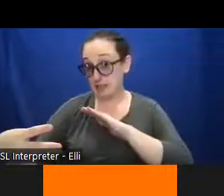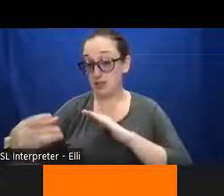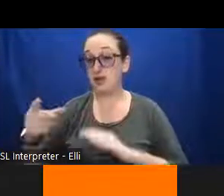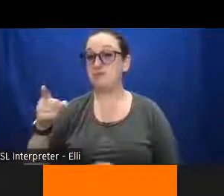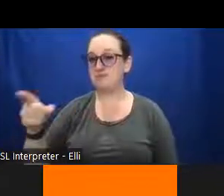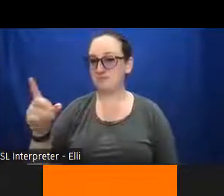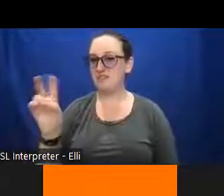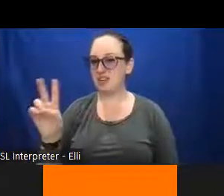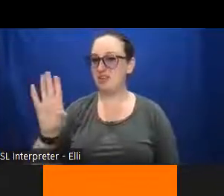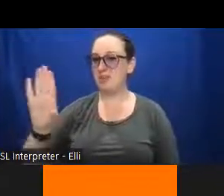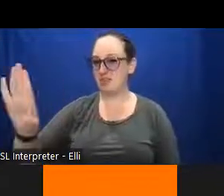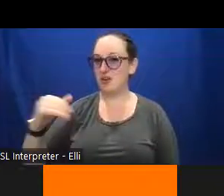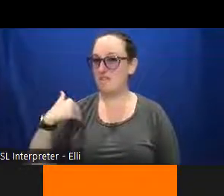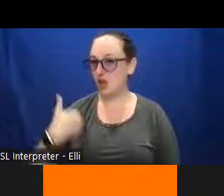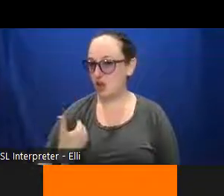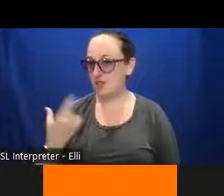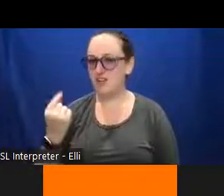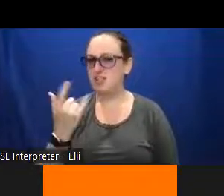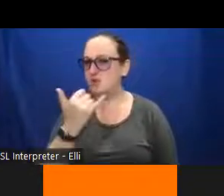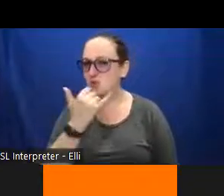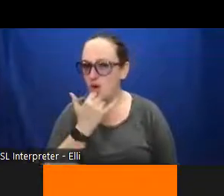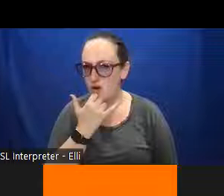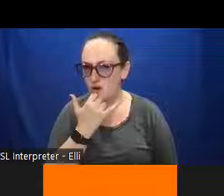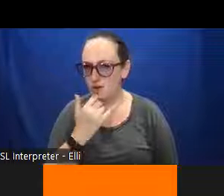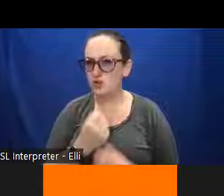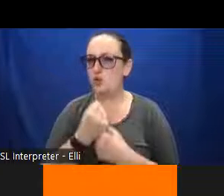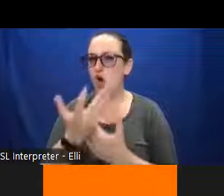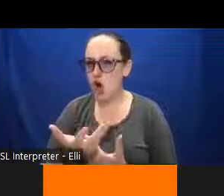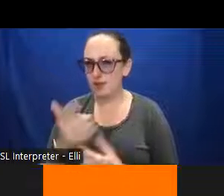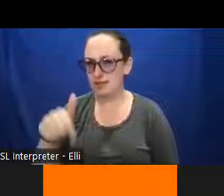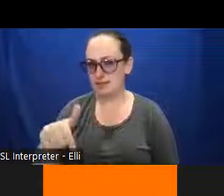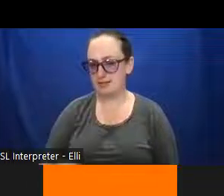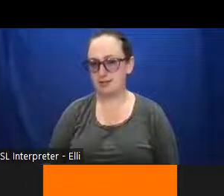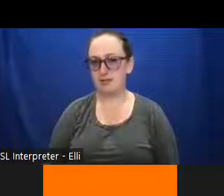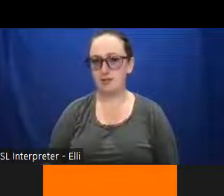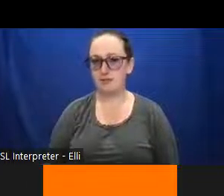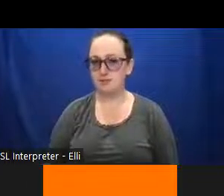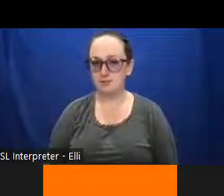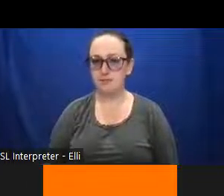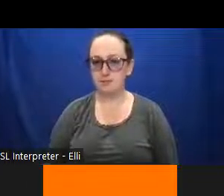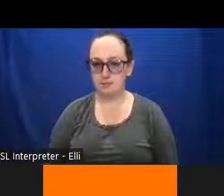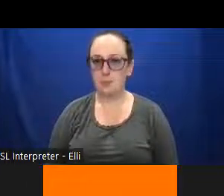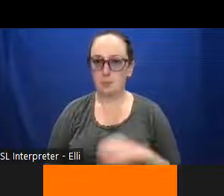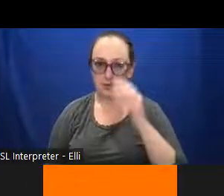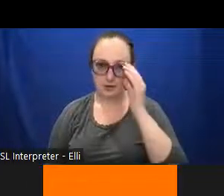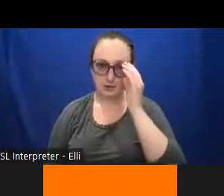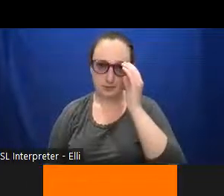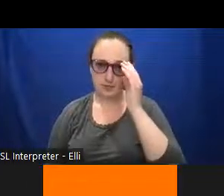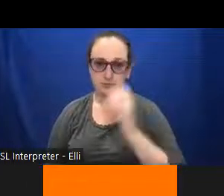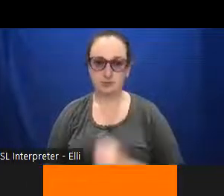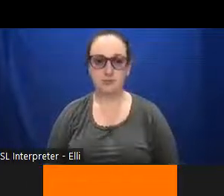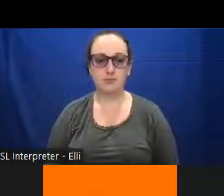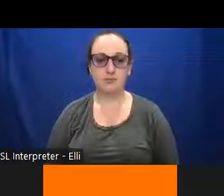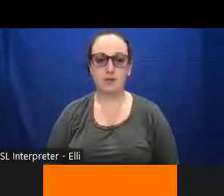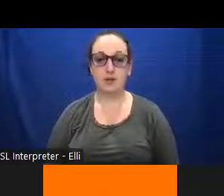the victim may have done something in order to provoke the event or the assault itself.